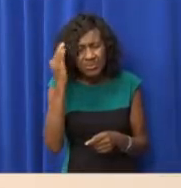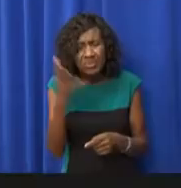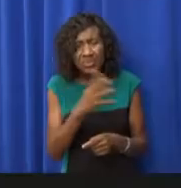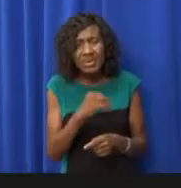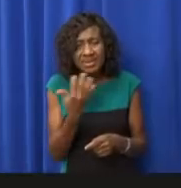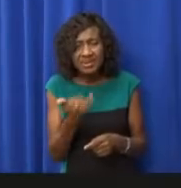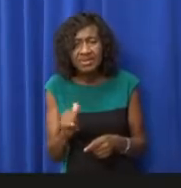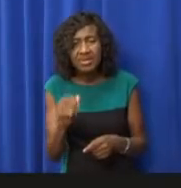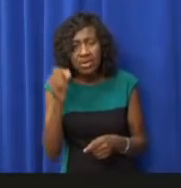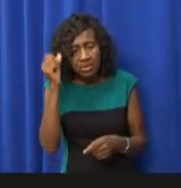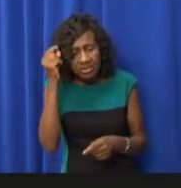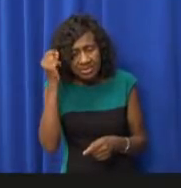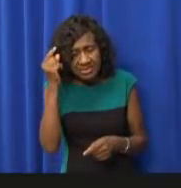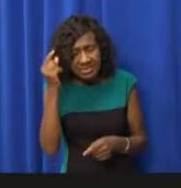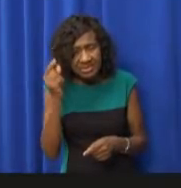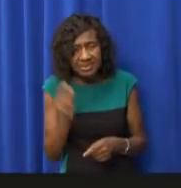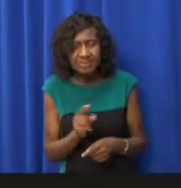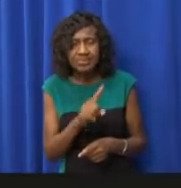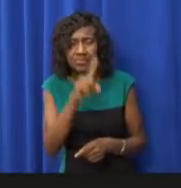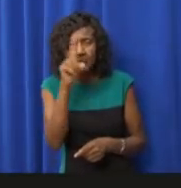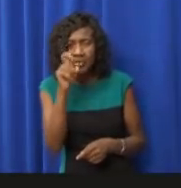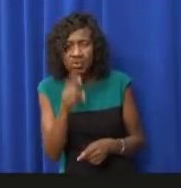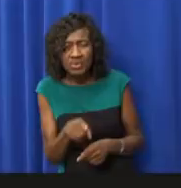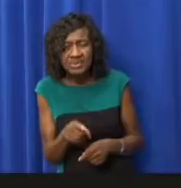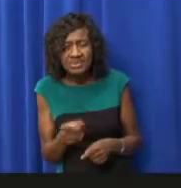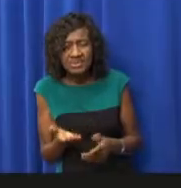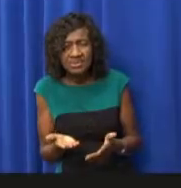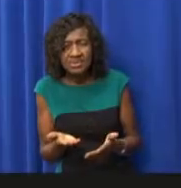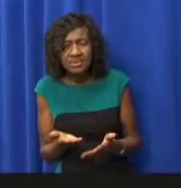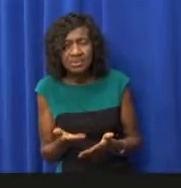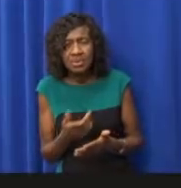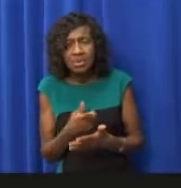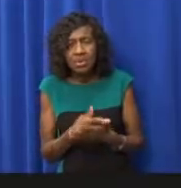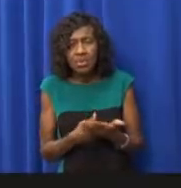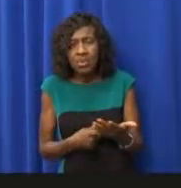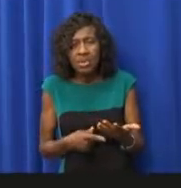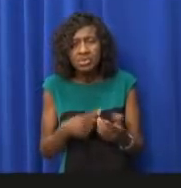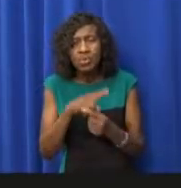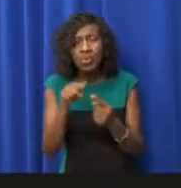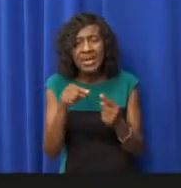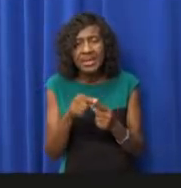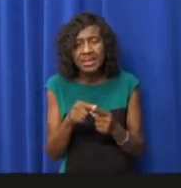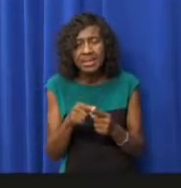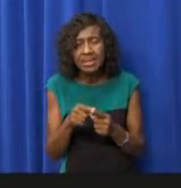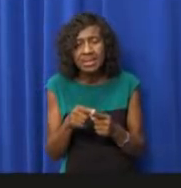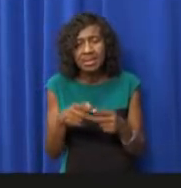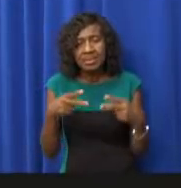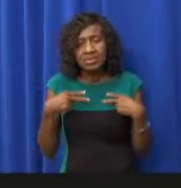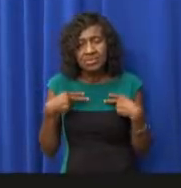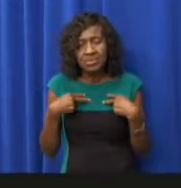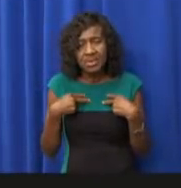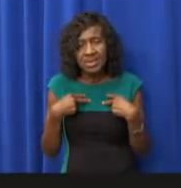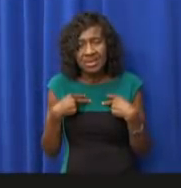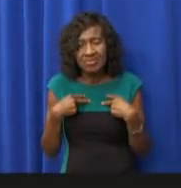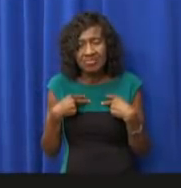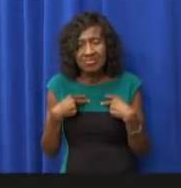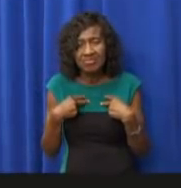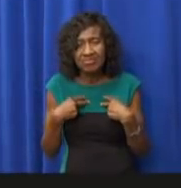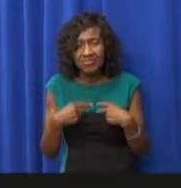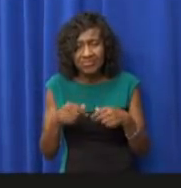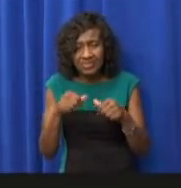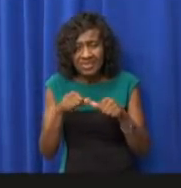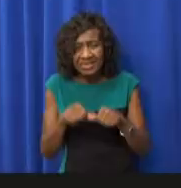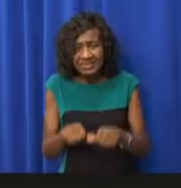What sort of timeline are we looking at for the staycations that have been seen as a really good, like not just staycations, but like,